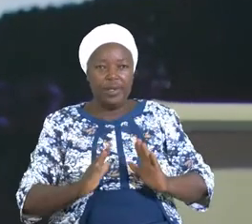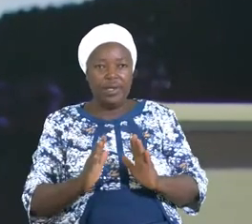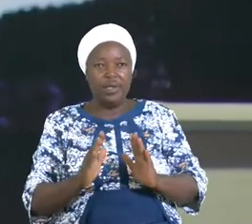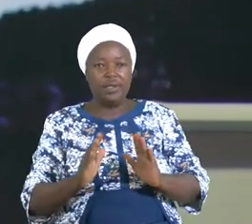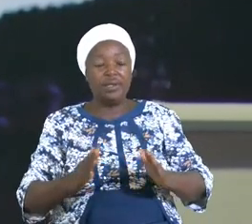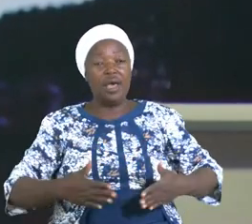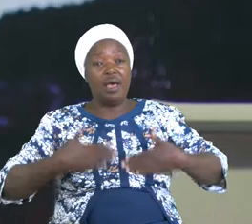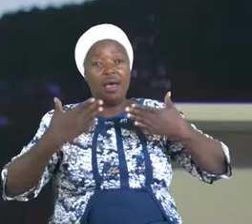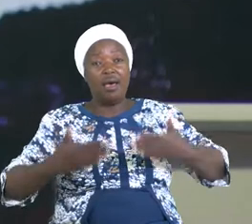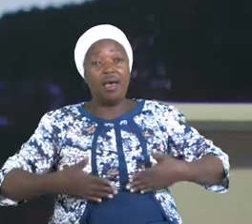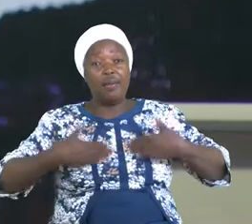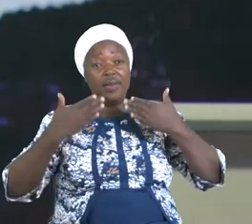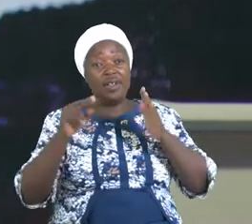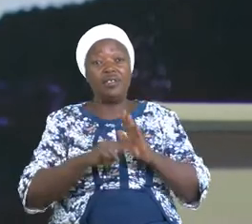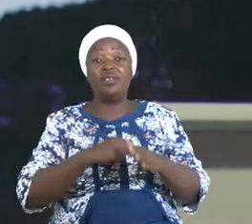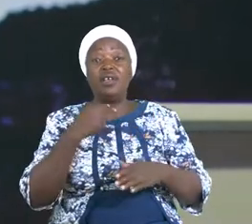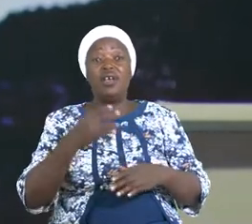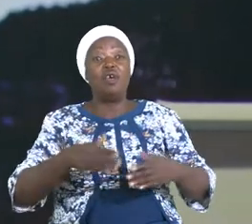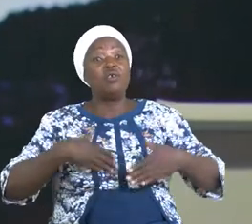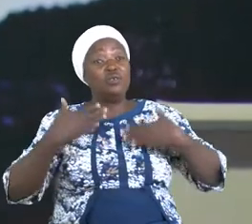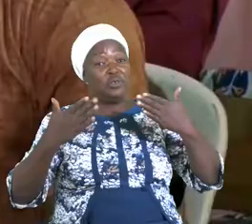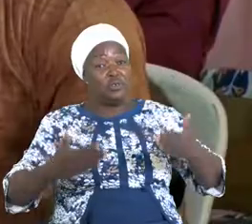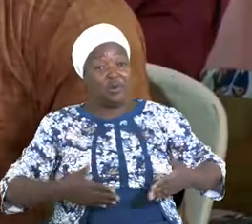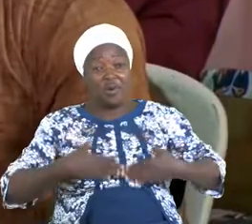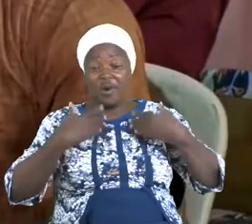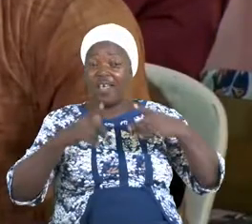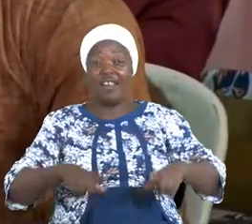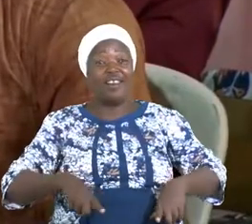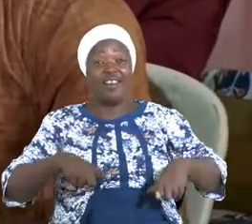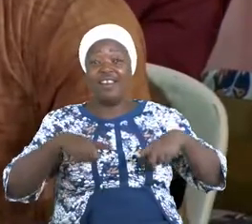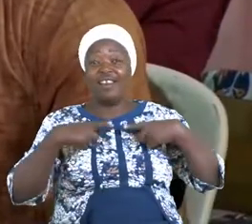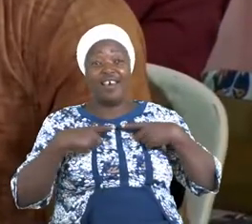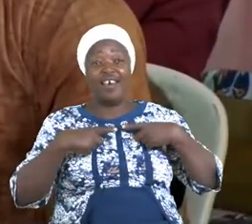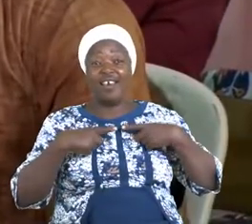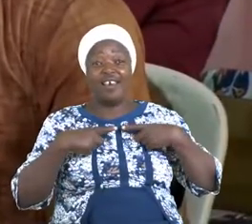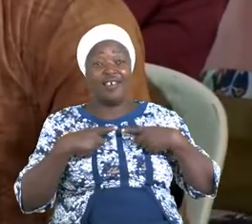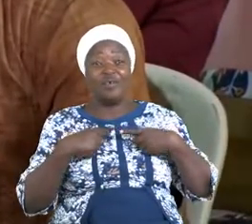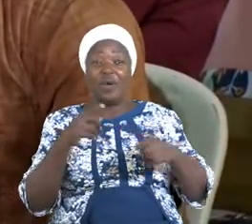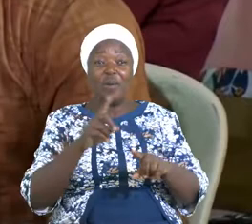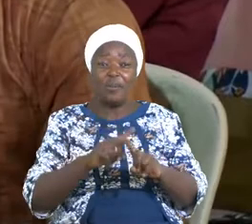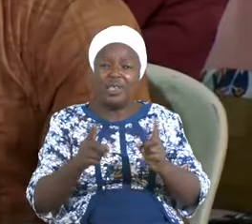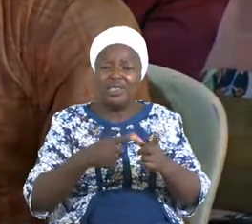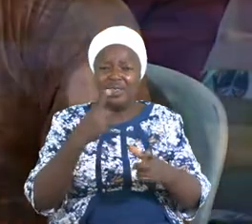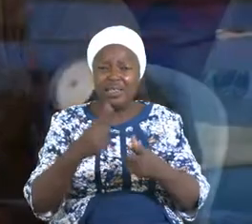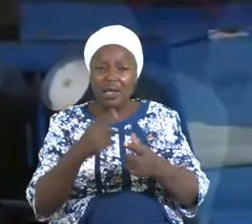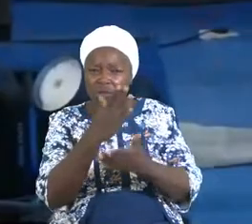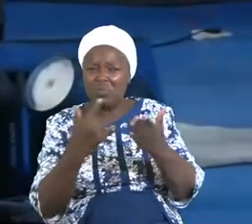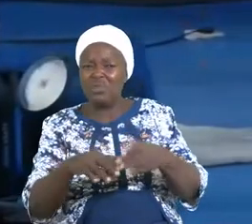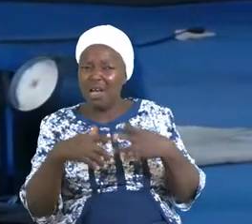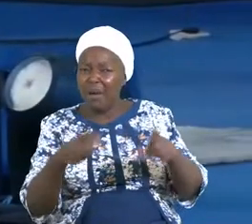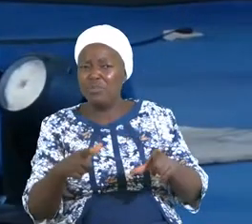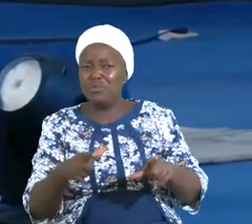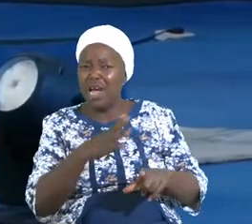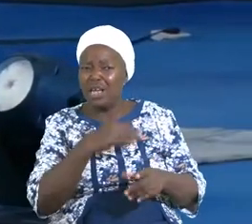happiness, joy, life. But then something went wrong,